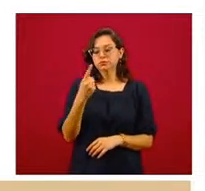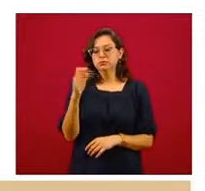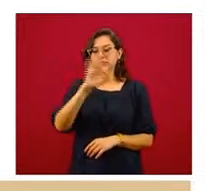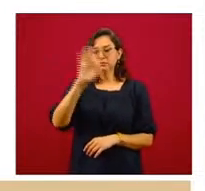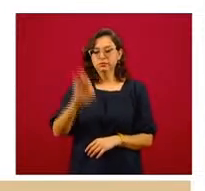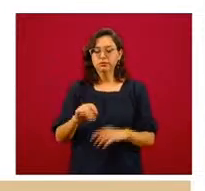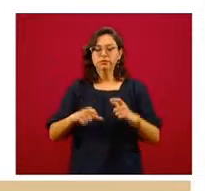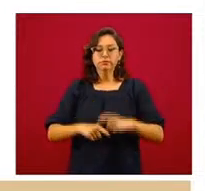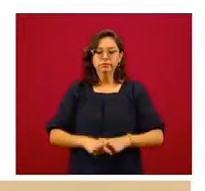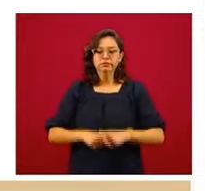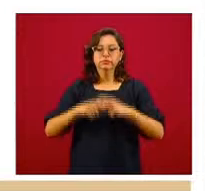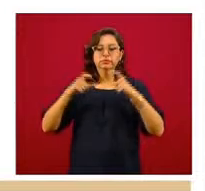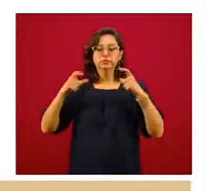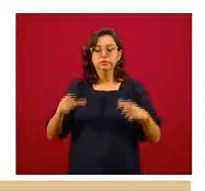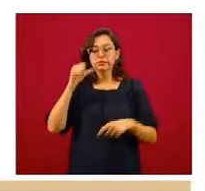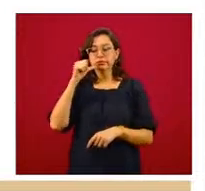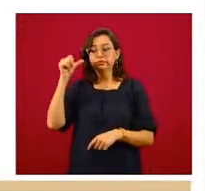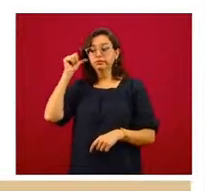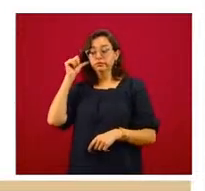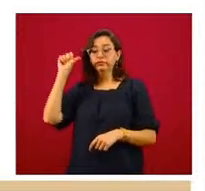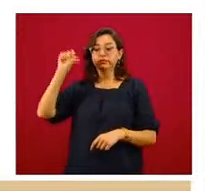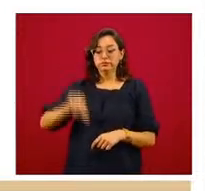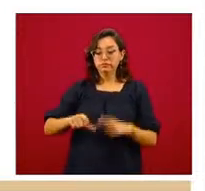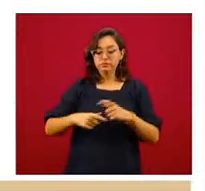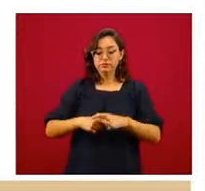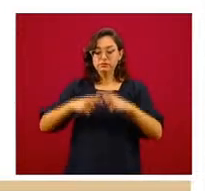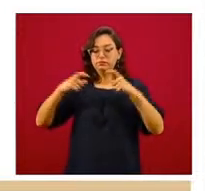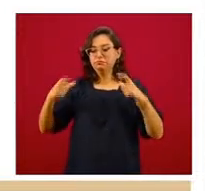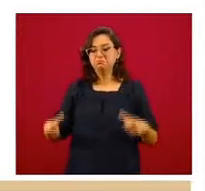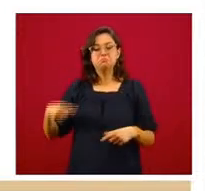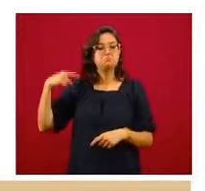The percentage increase